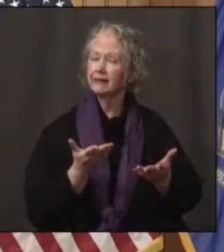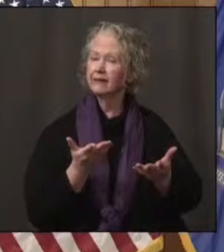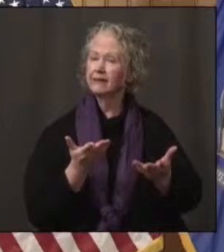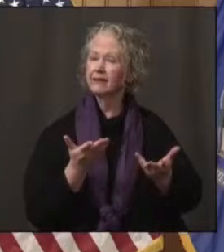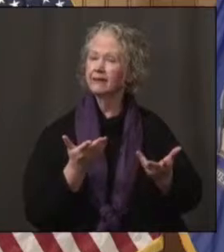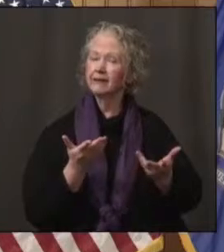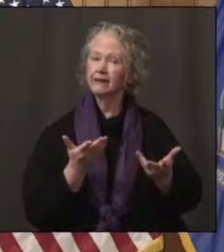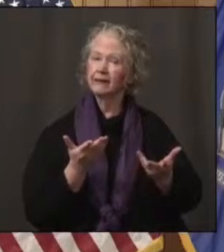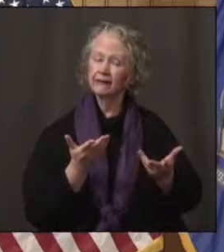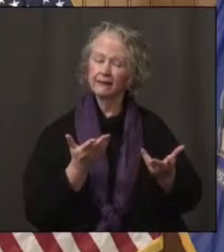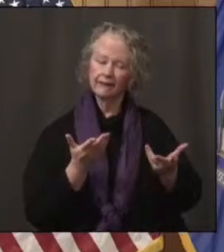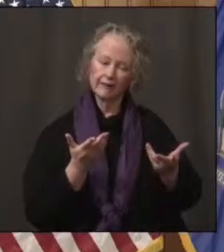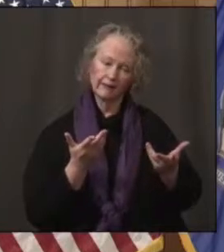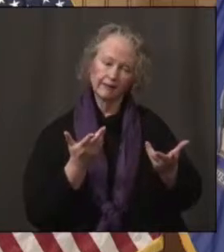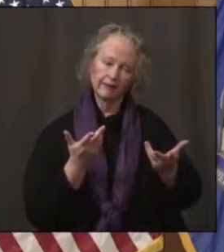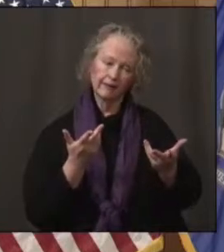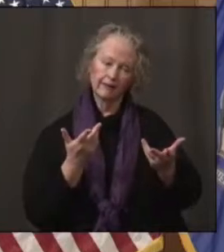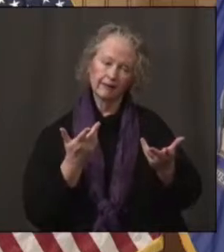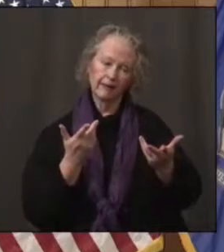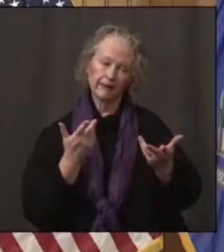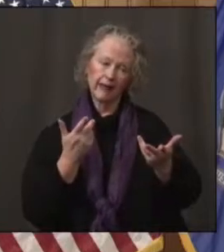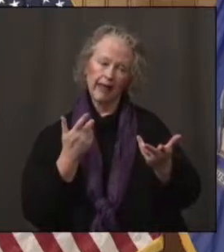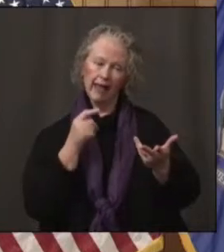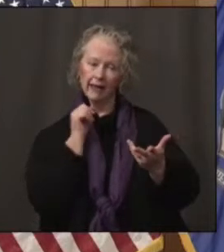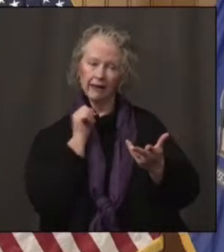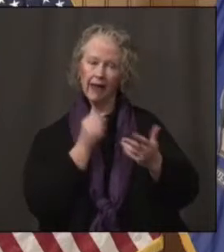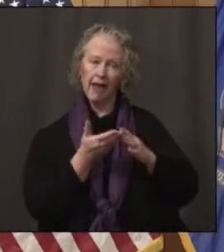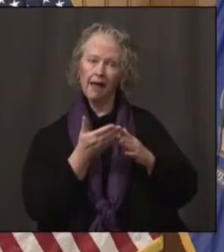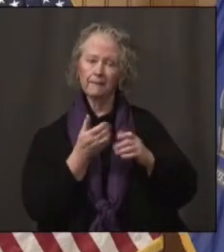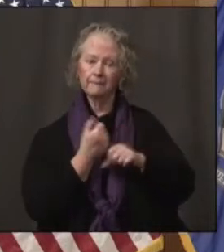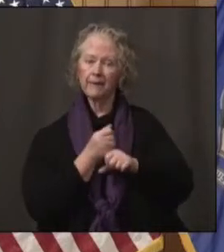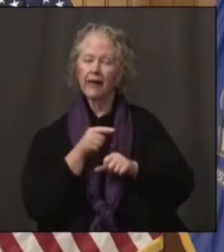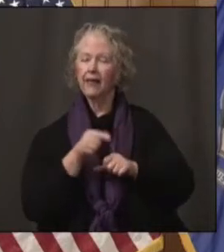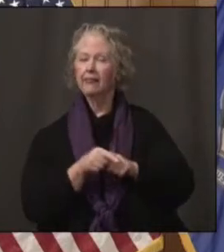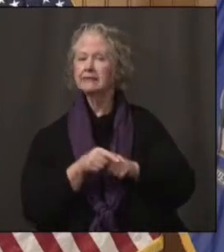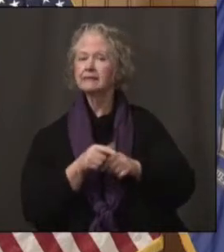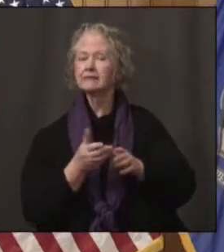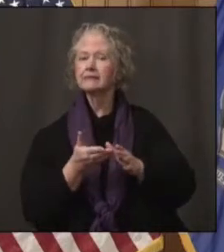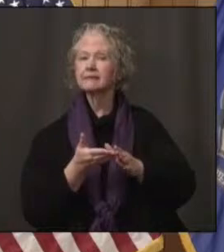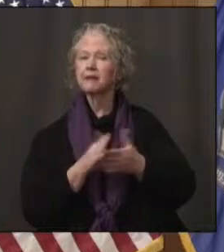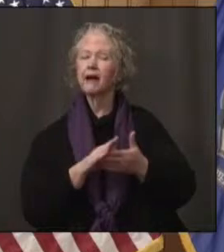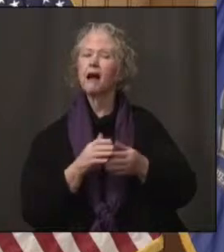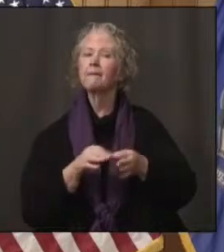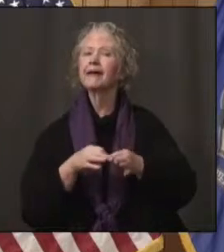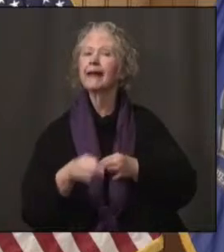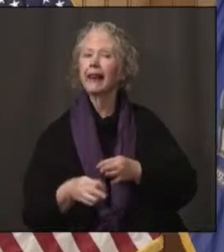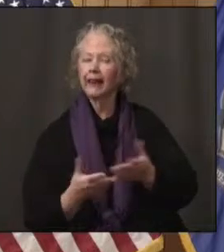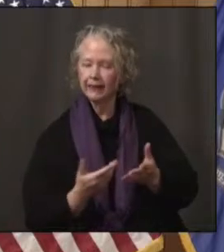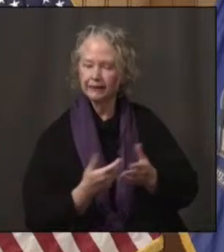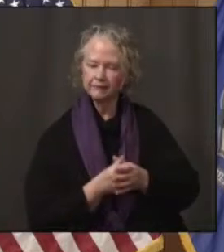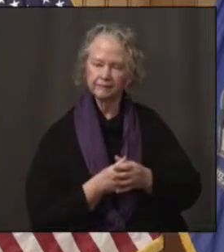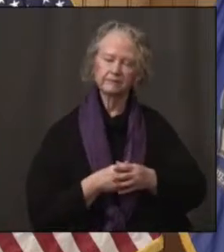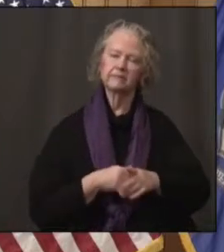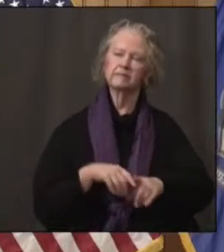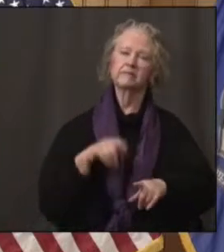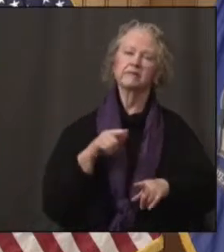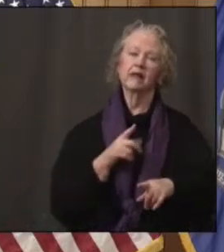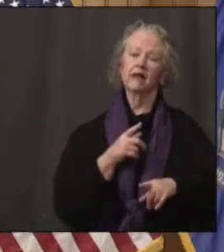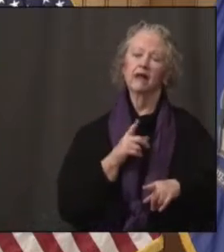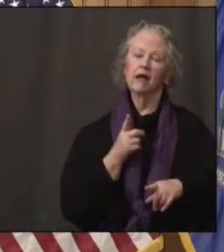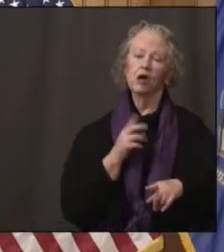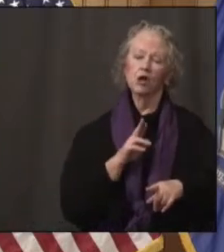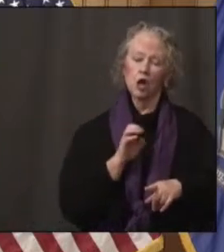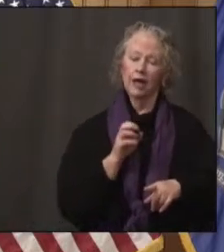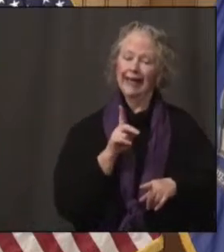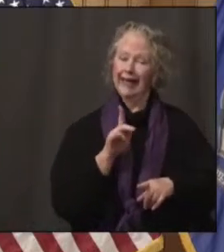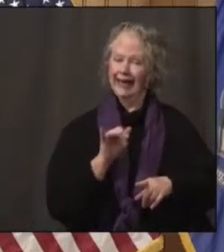overly delaying the distribution? Reg, Deirdre, do you want to take that? Yeah, I'll say those conversations are still taking